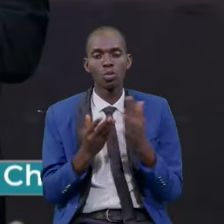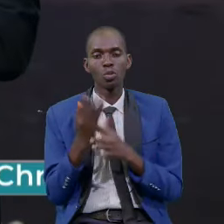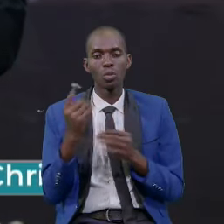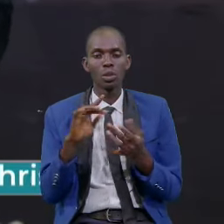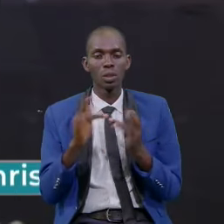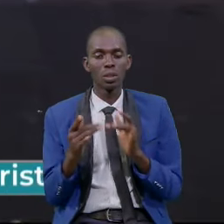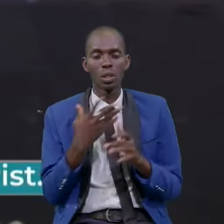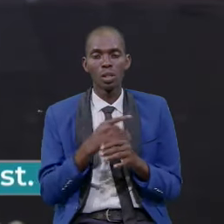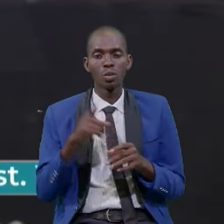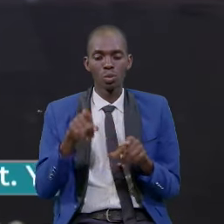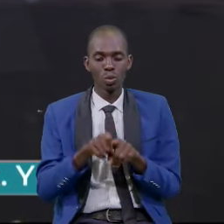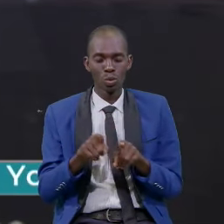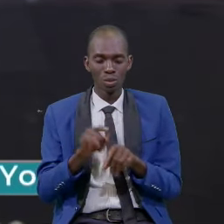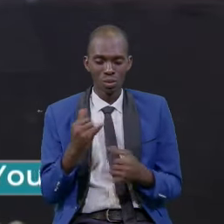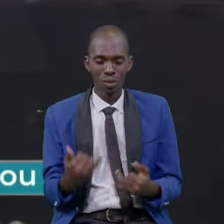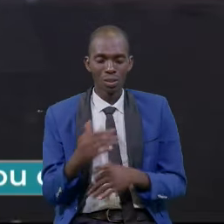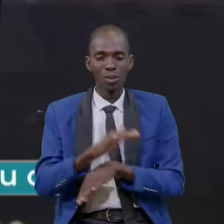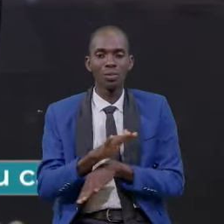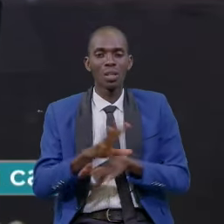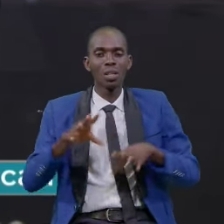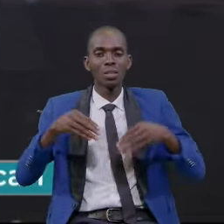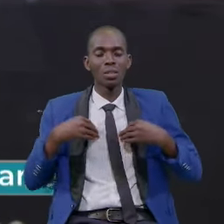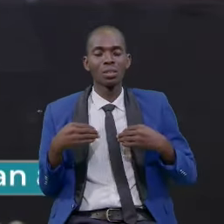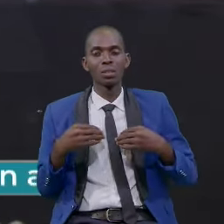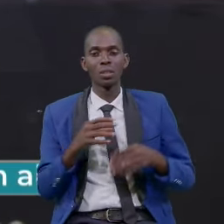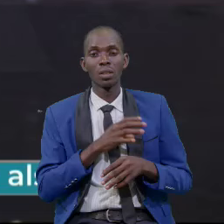pastor's message this evening, there is a link,